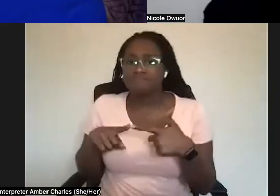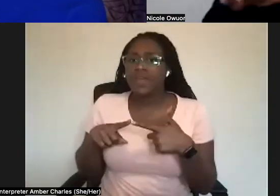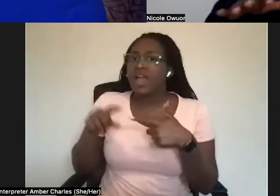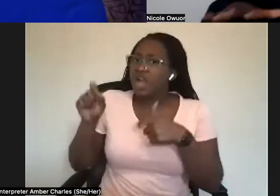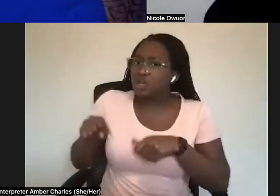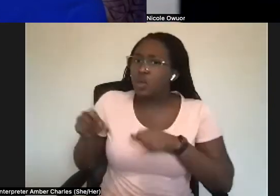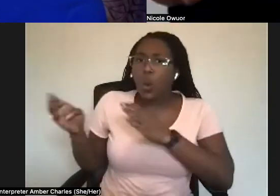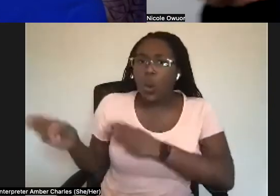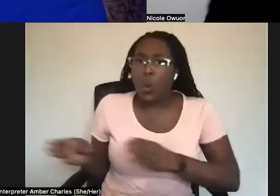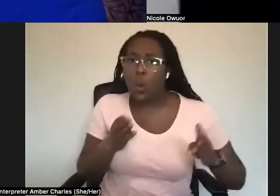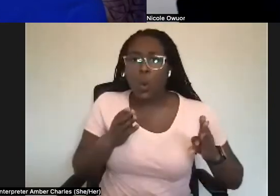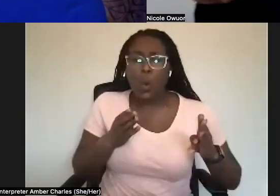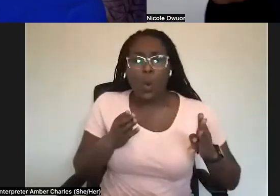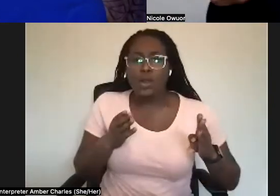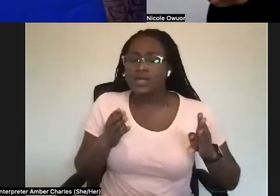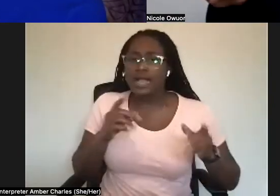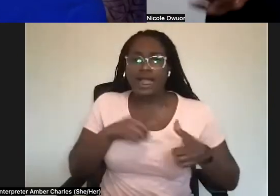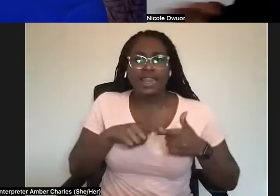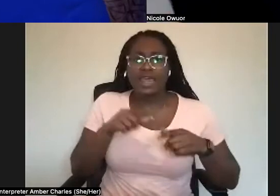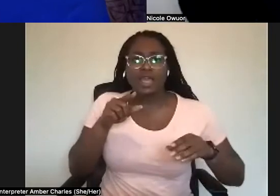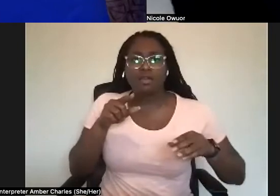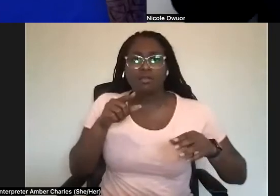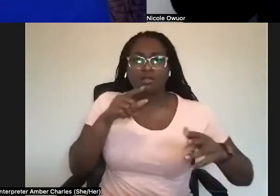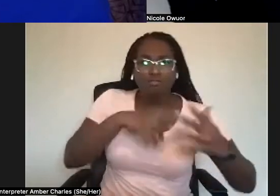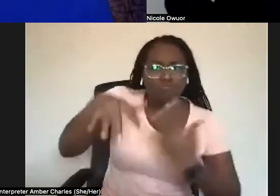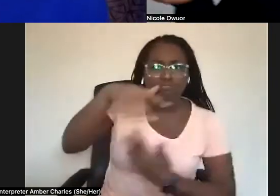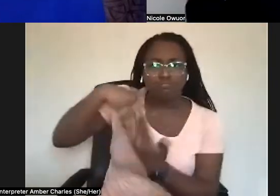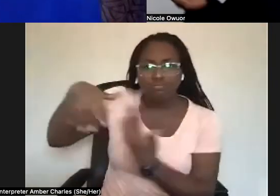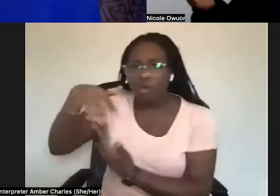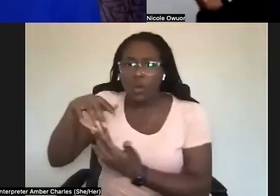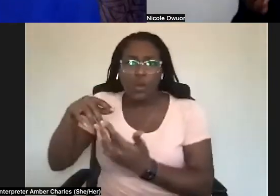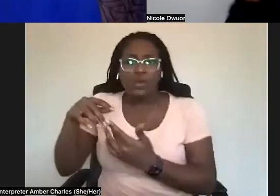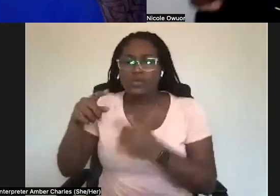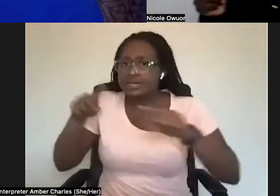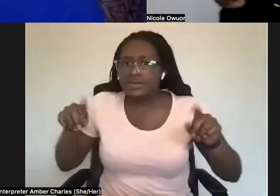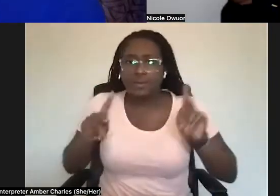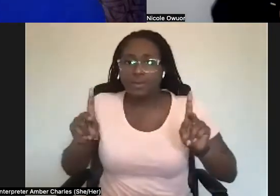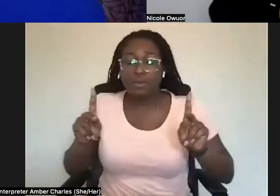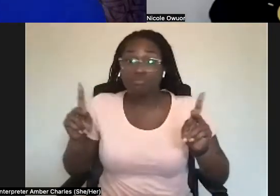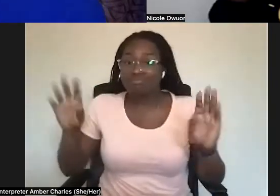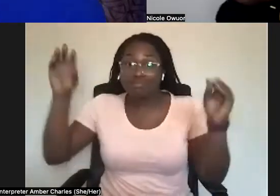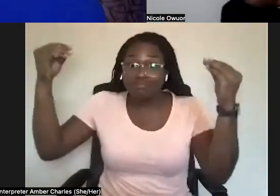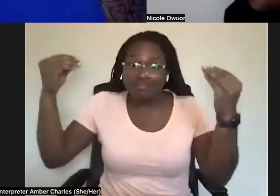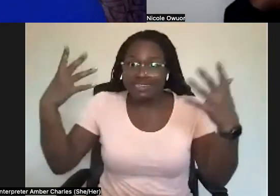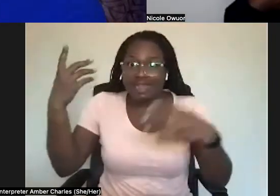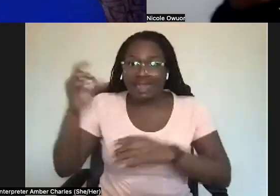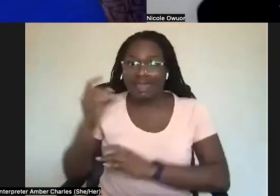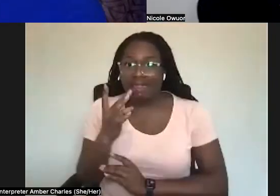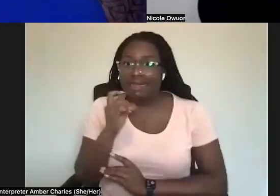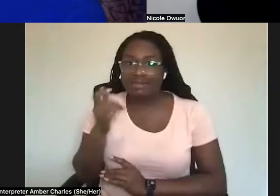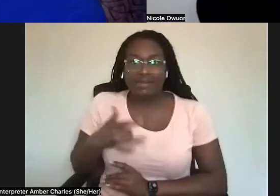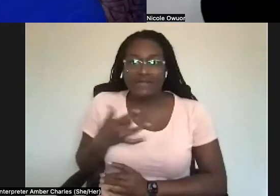organize and move amongst different people just in the daylight. I didn't have to feel that fear